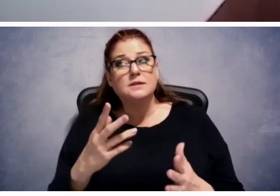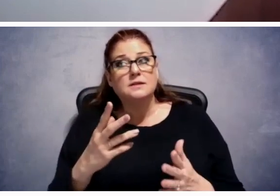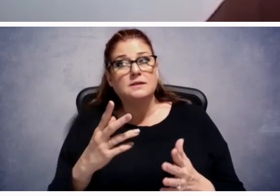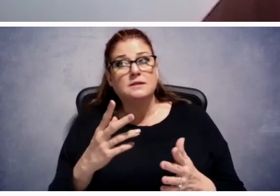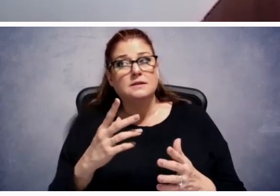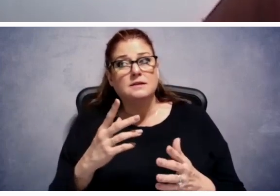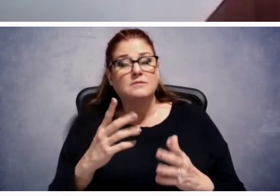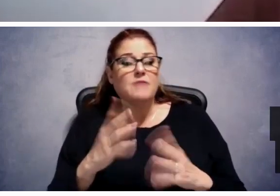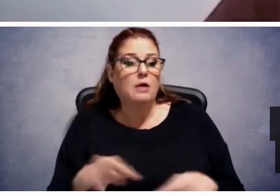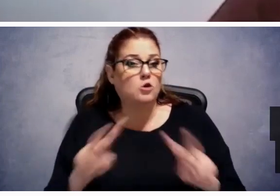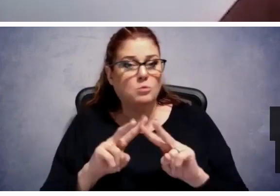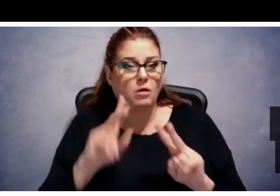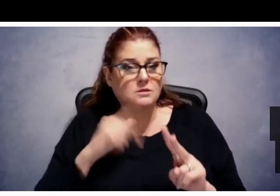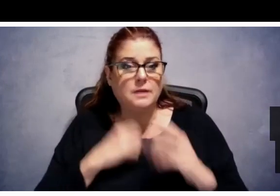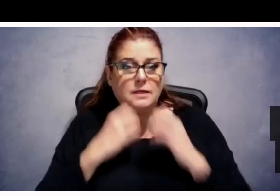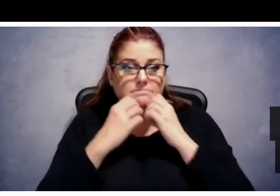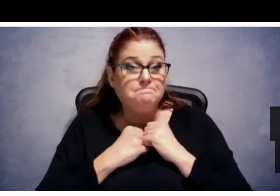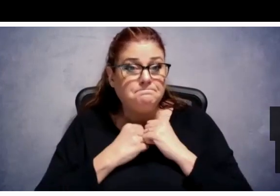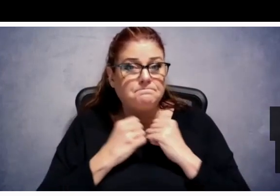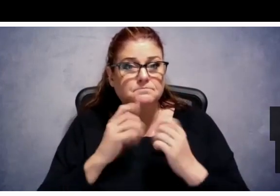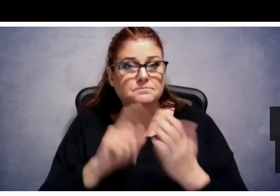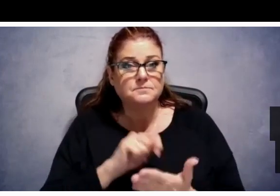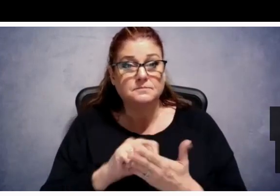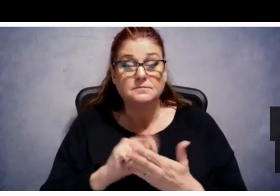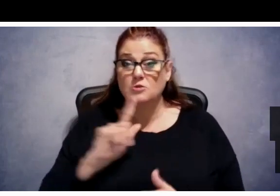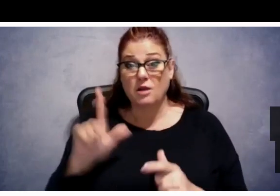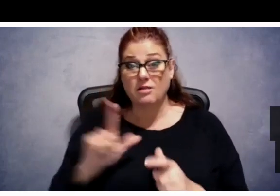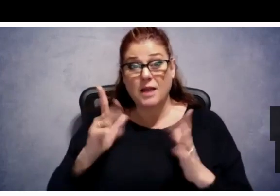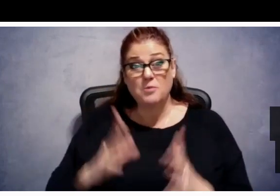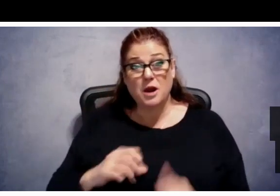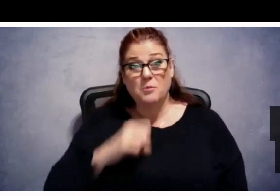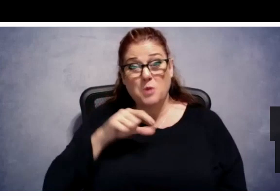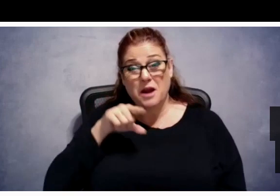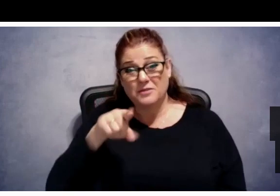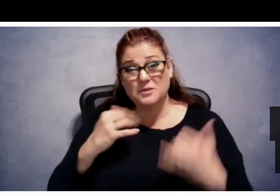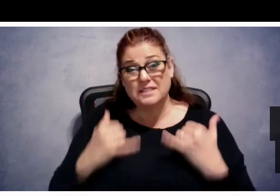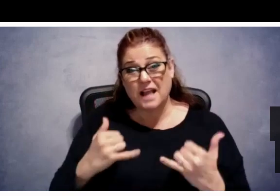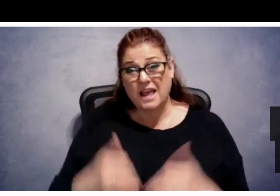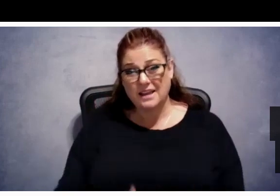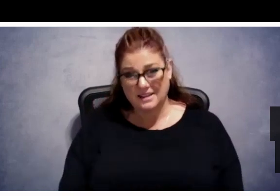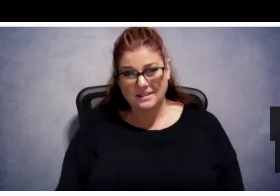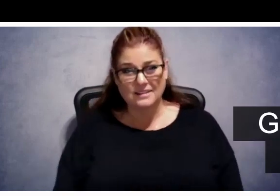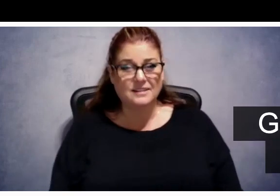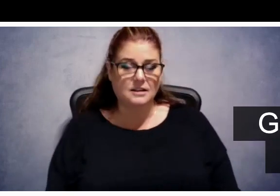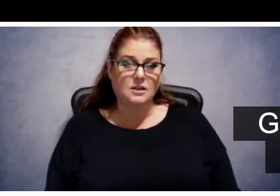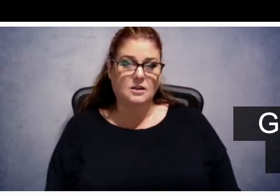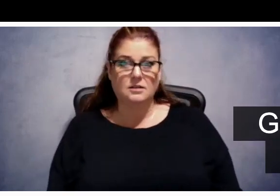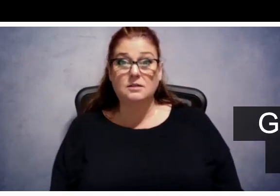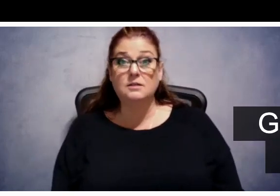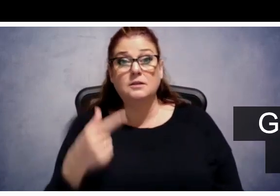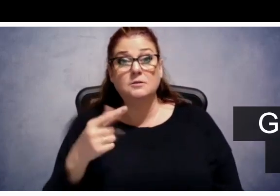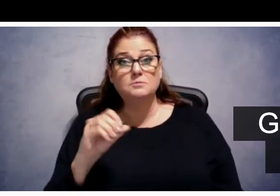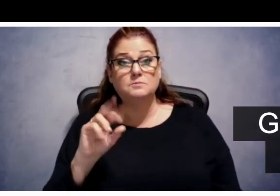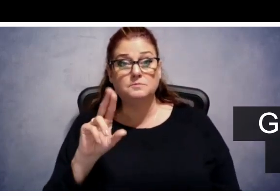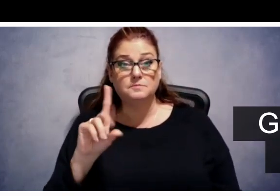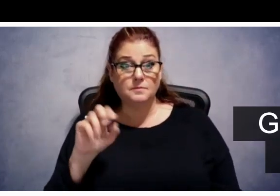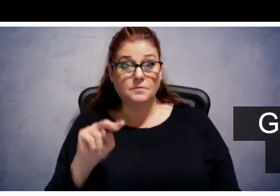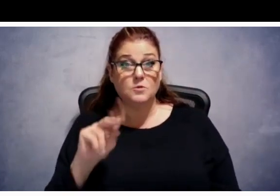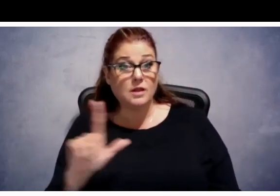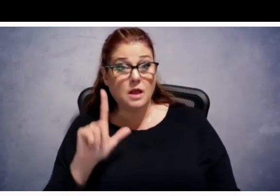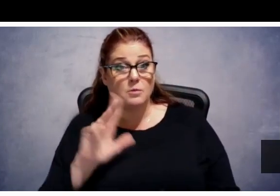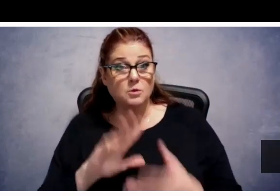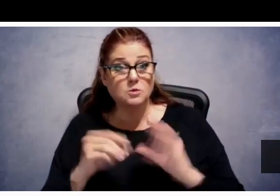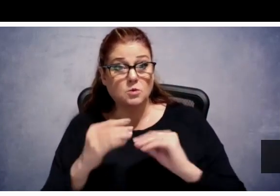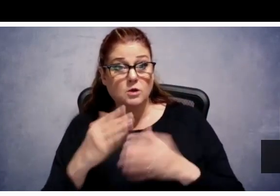me. I'm sure those librarians are proud of you today. Gordon, do you have a library story you want to